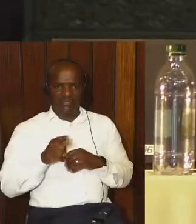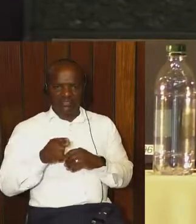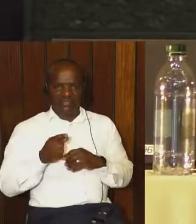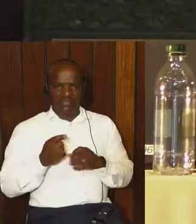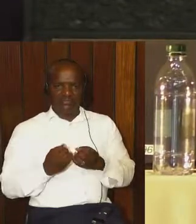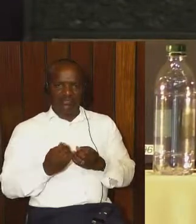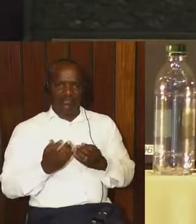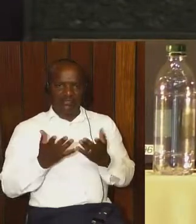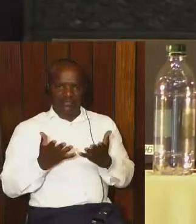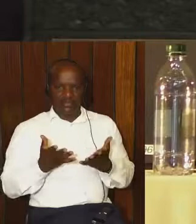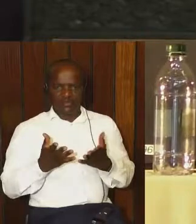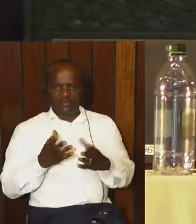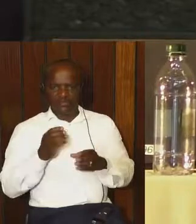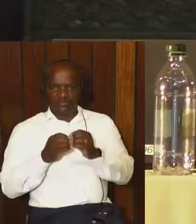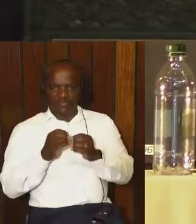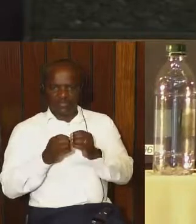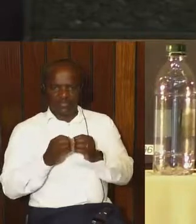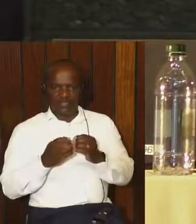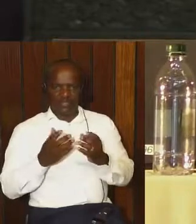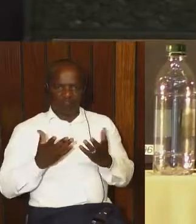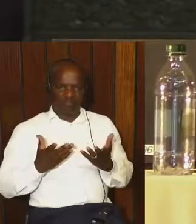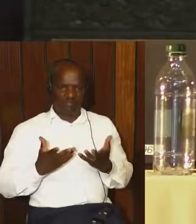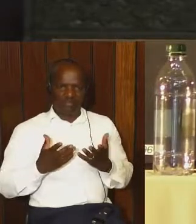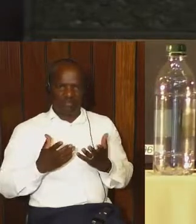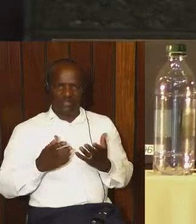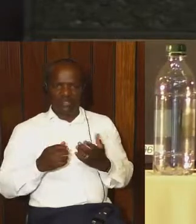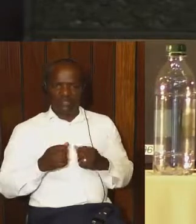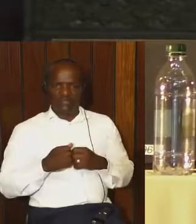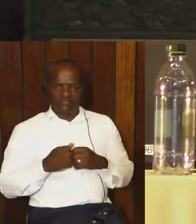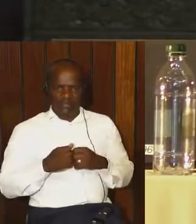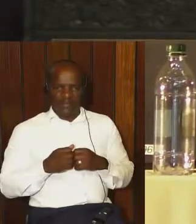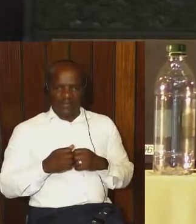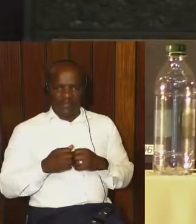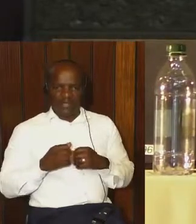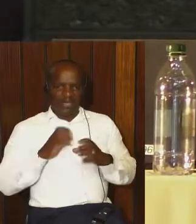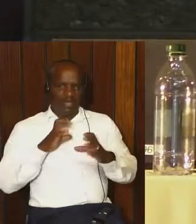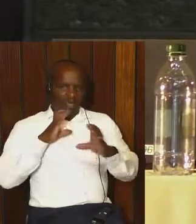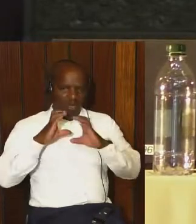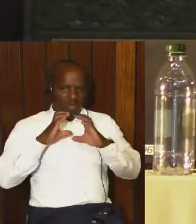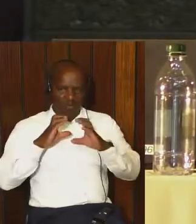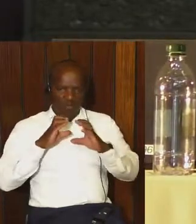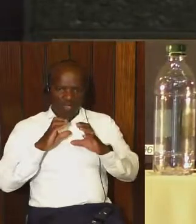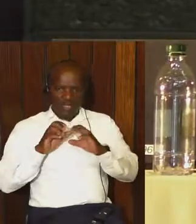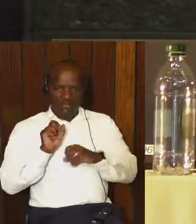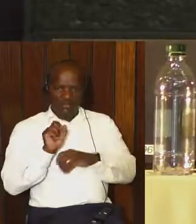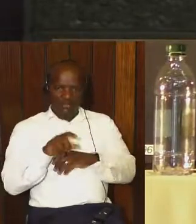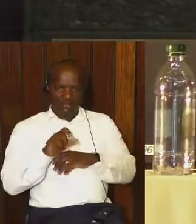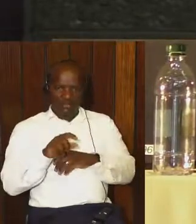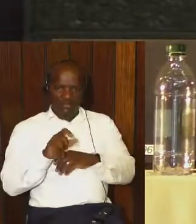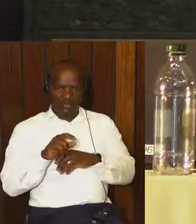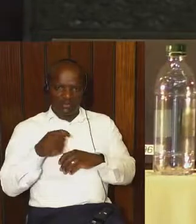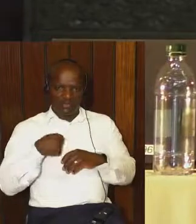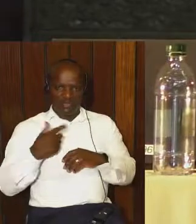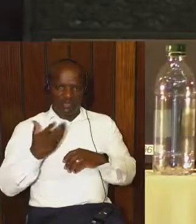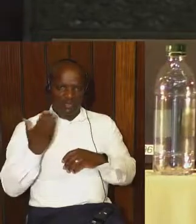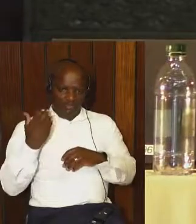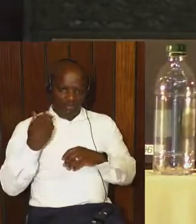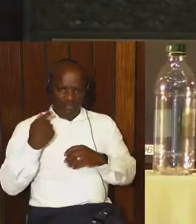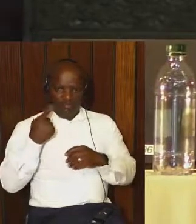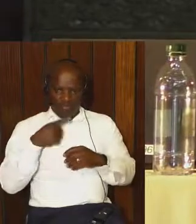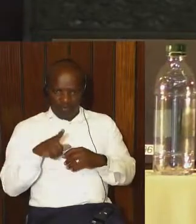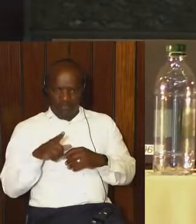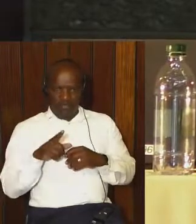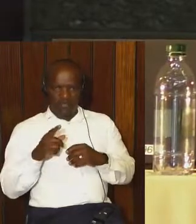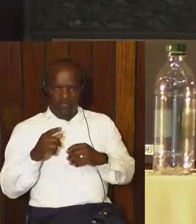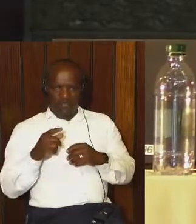bringing into the Vereeniging. So that part of communication, which I have mentioned before, we have corrected it